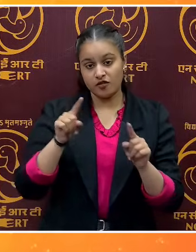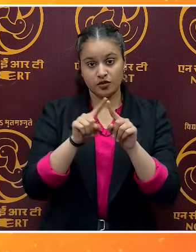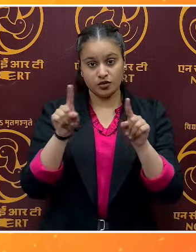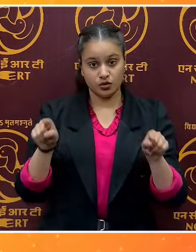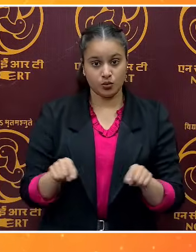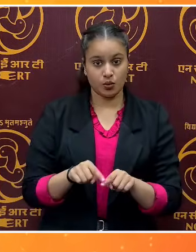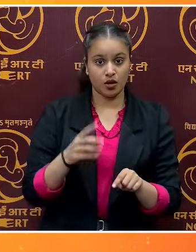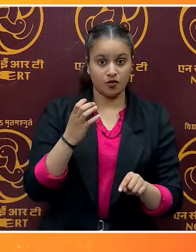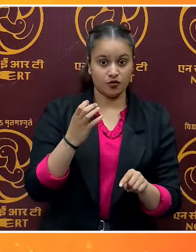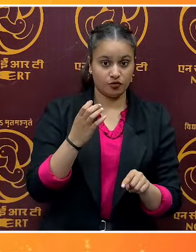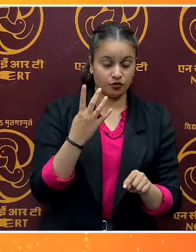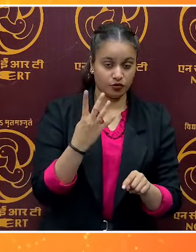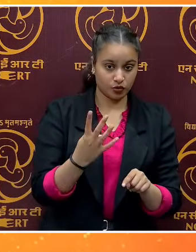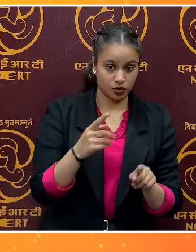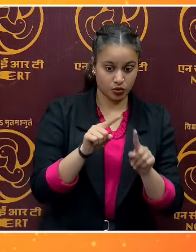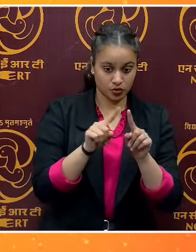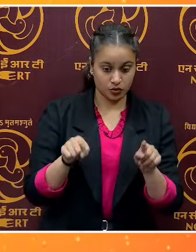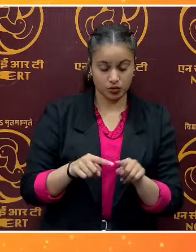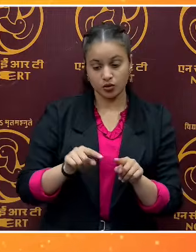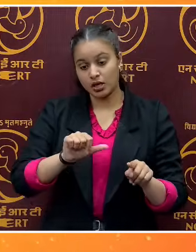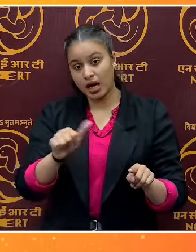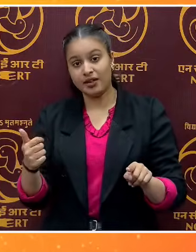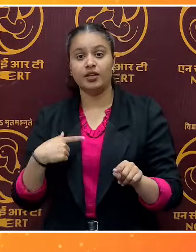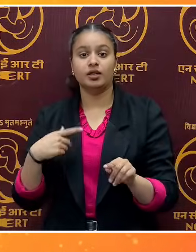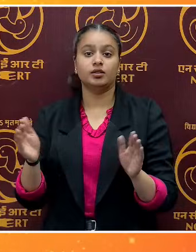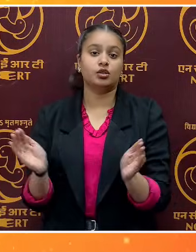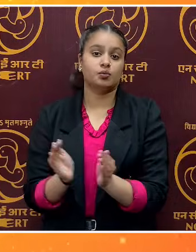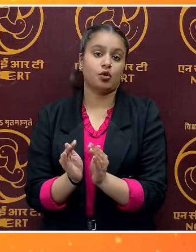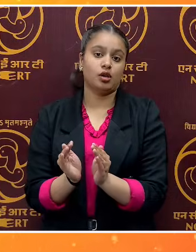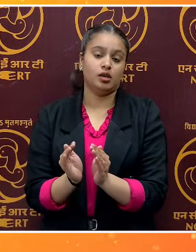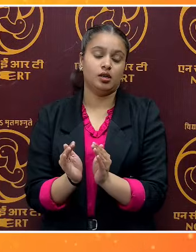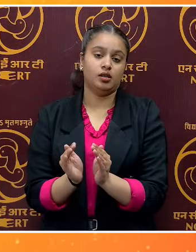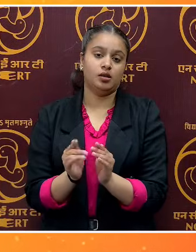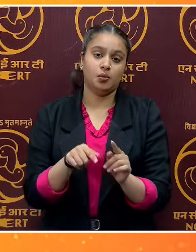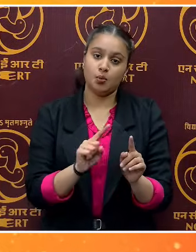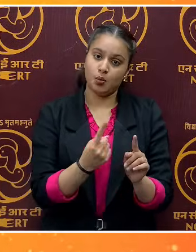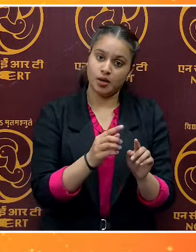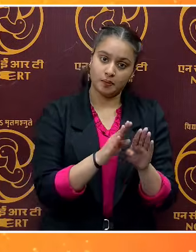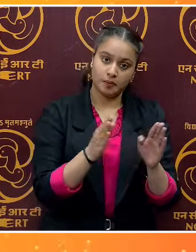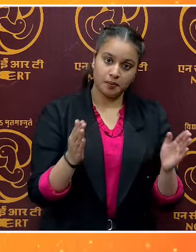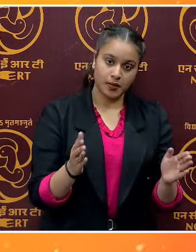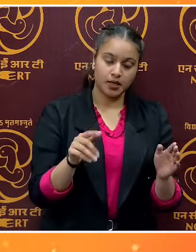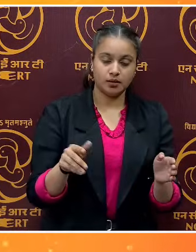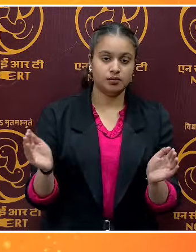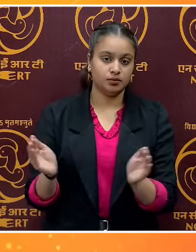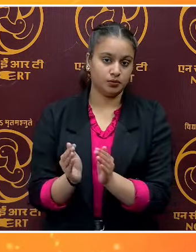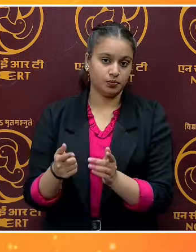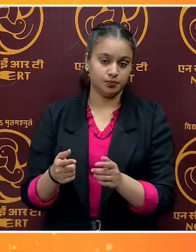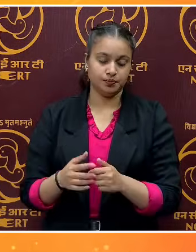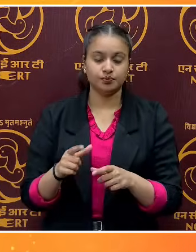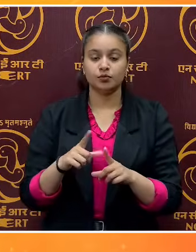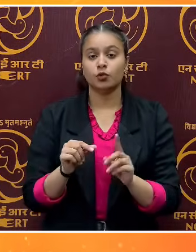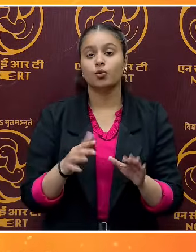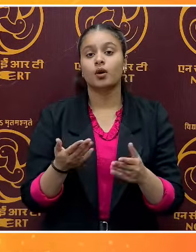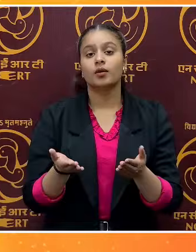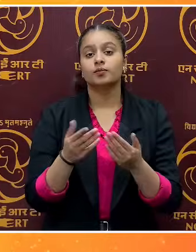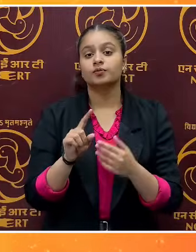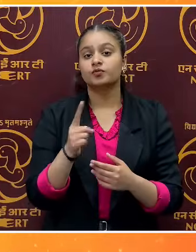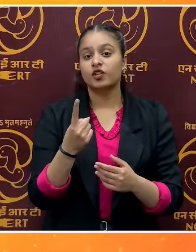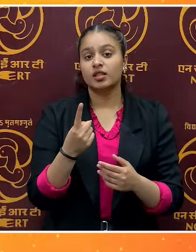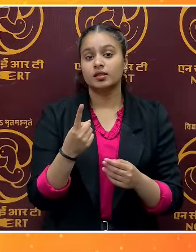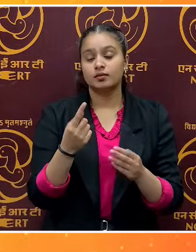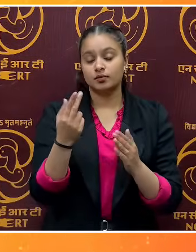is a square and so are the small. Alright. So, let us see how will we do this. Let me first